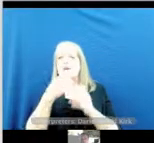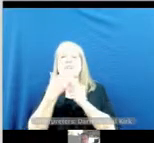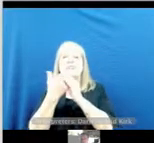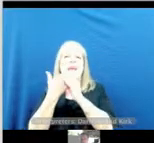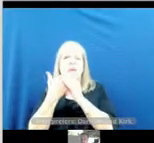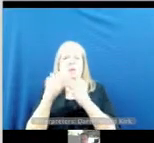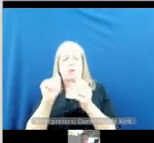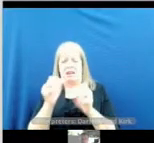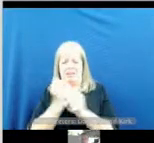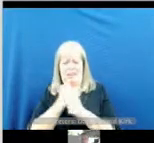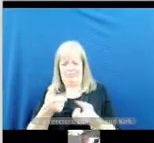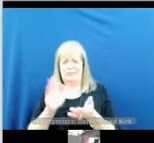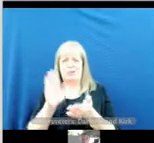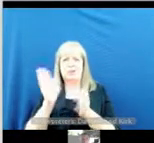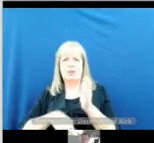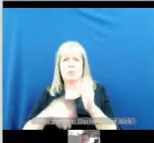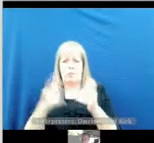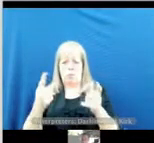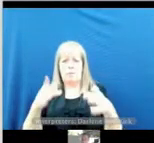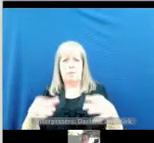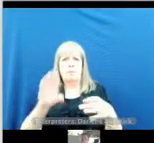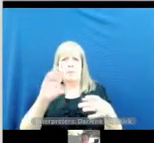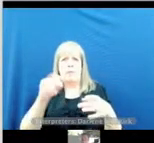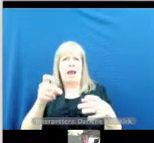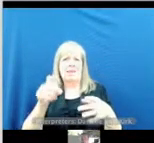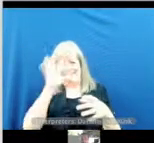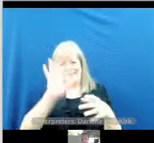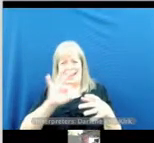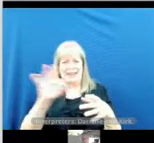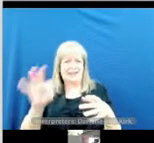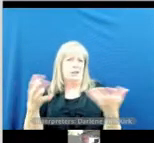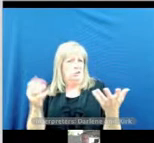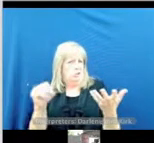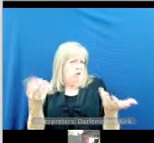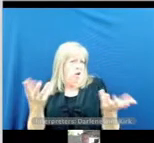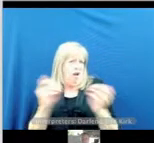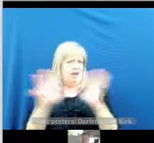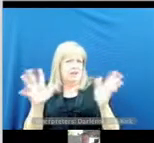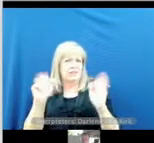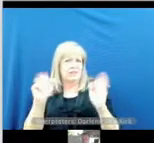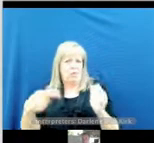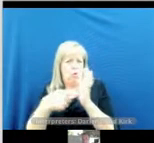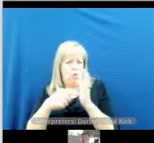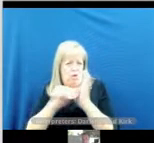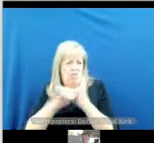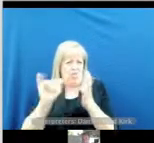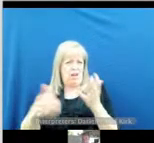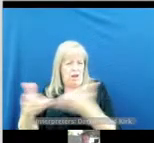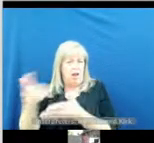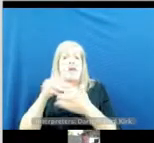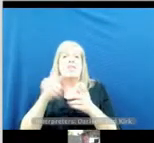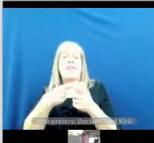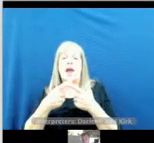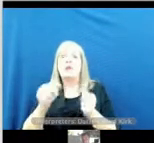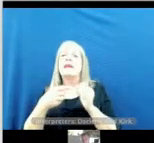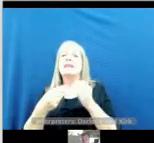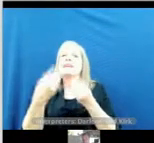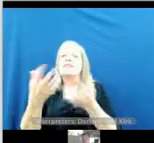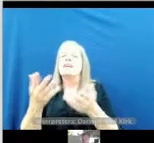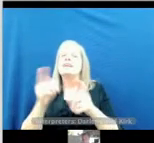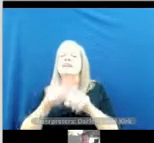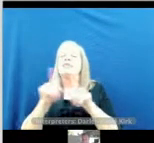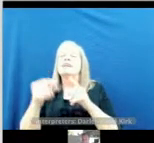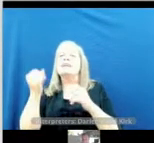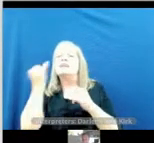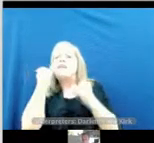can never argue that you didn't have it in the budget. You can simulate different levels of vision loss simply by holding up that sandwich